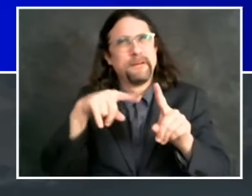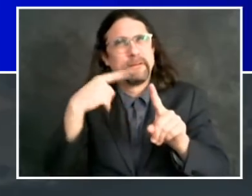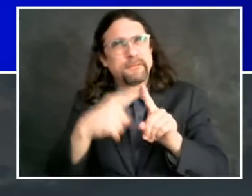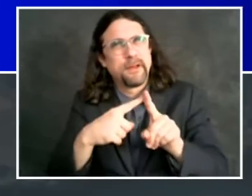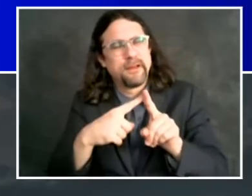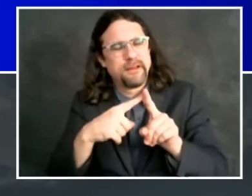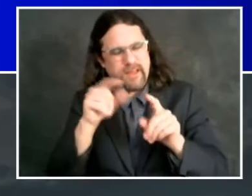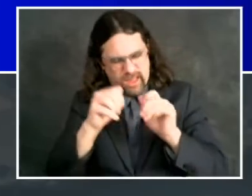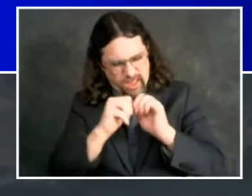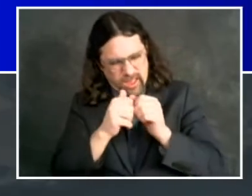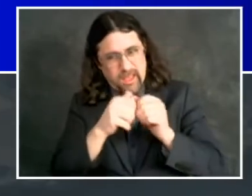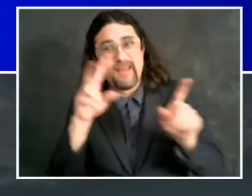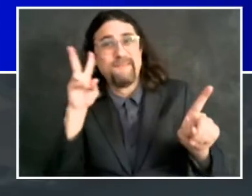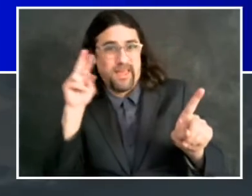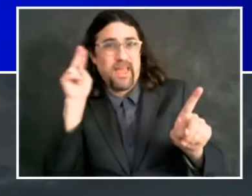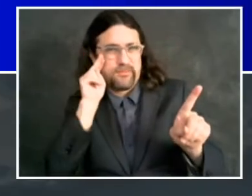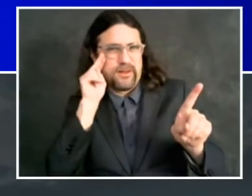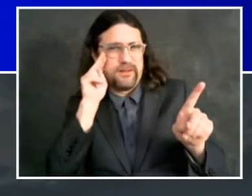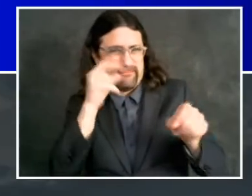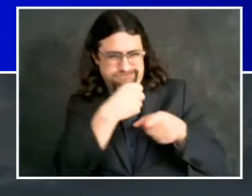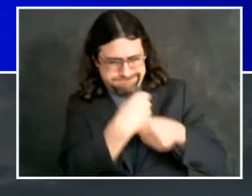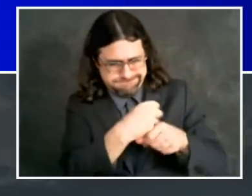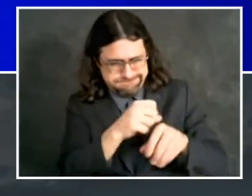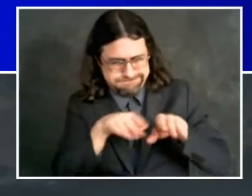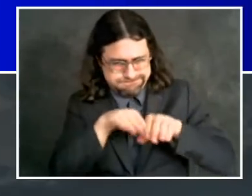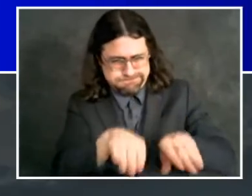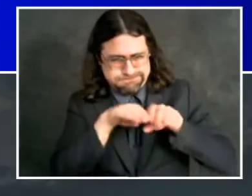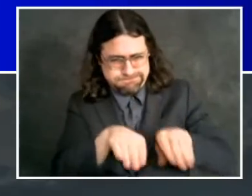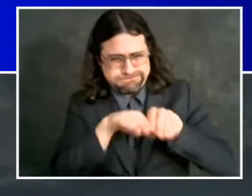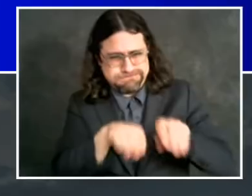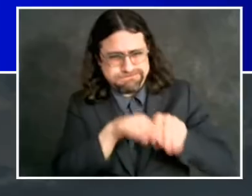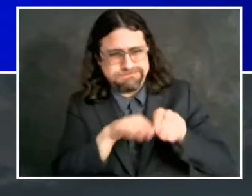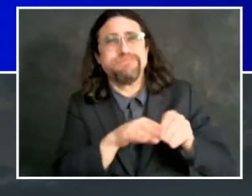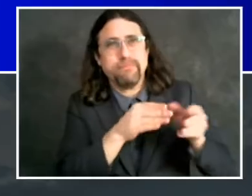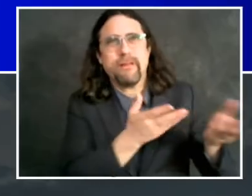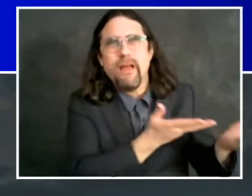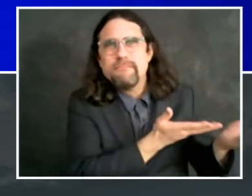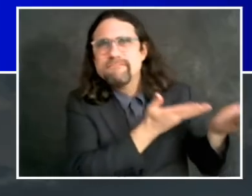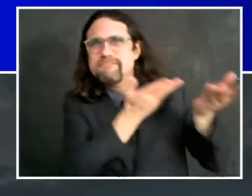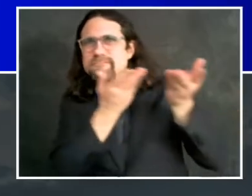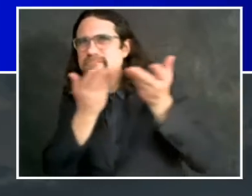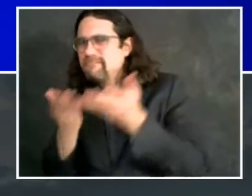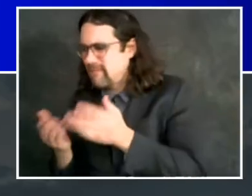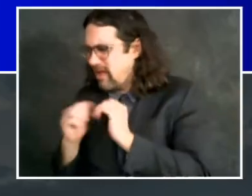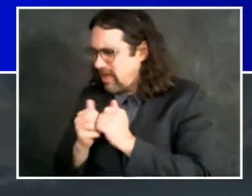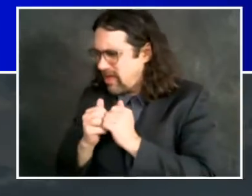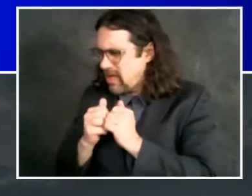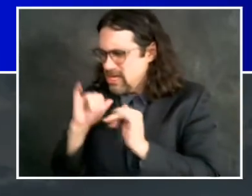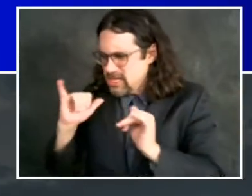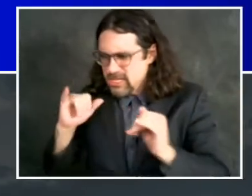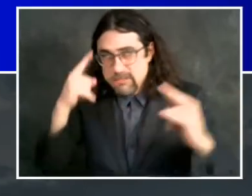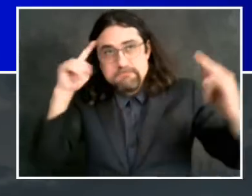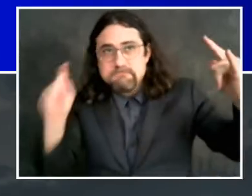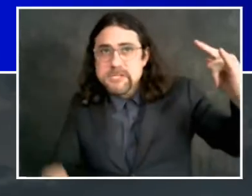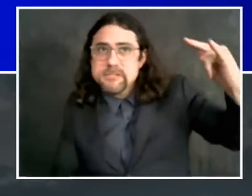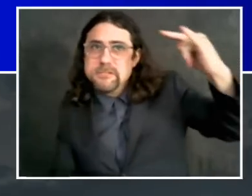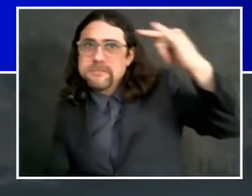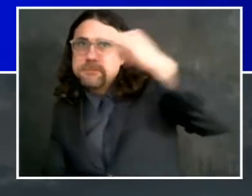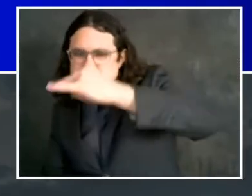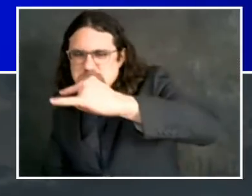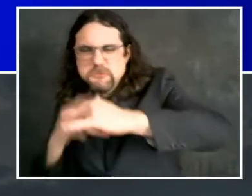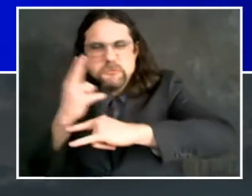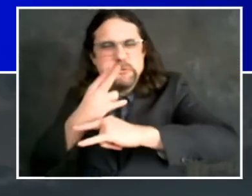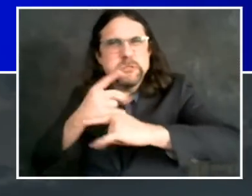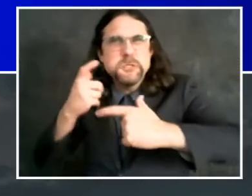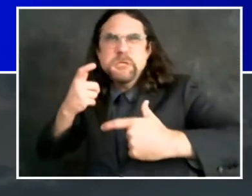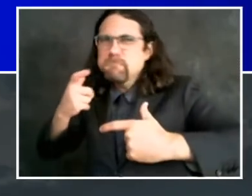immediately because the need was immediate? And I want to thank everyone at the city's Economic Development Corporation, because when presented with